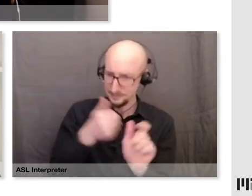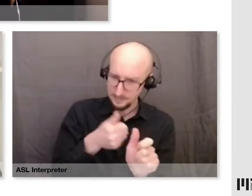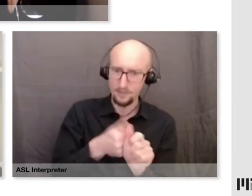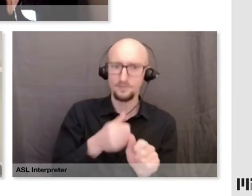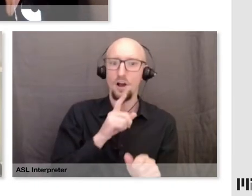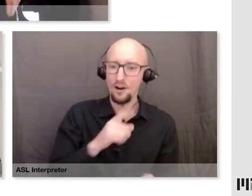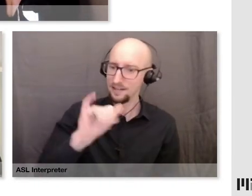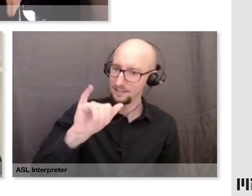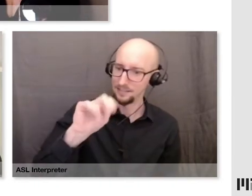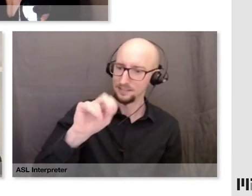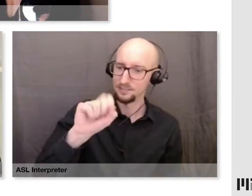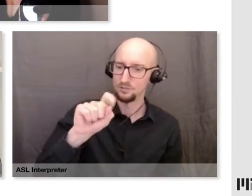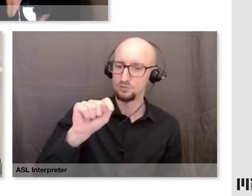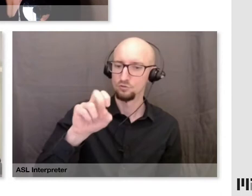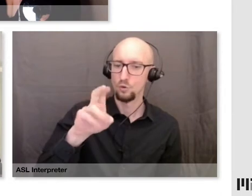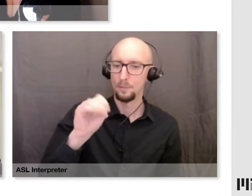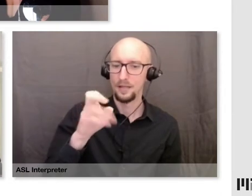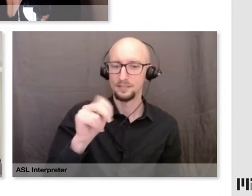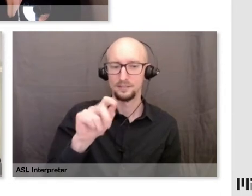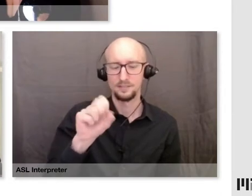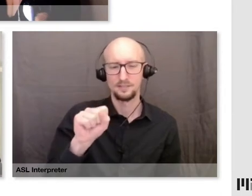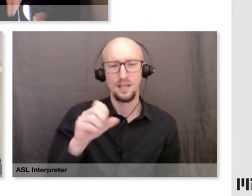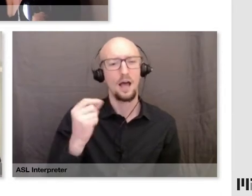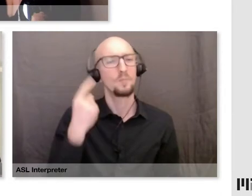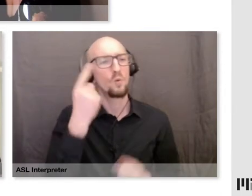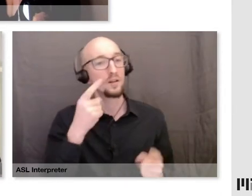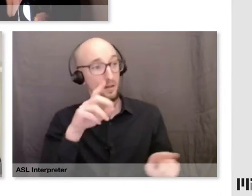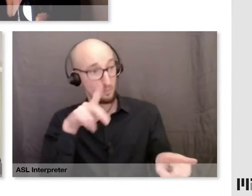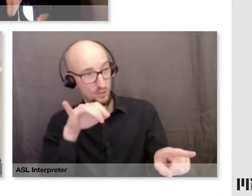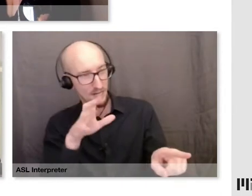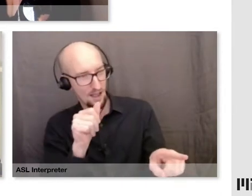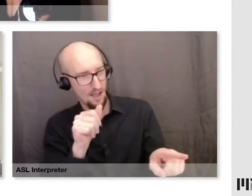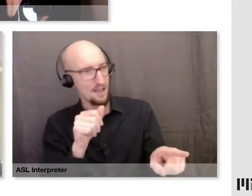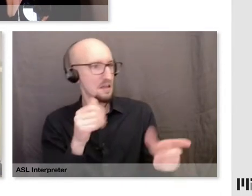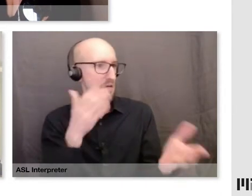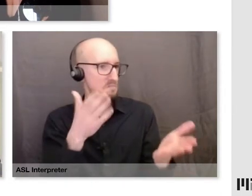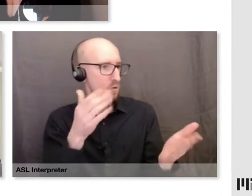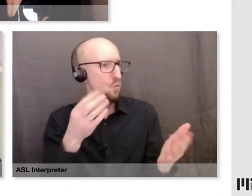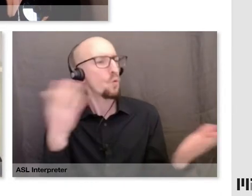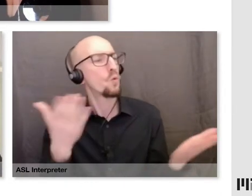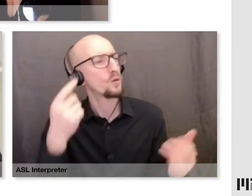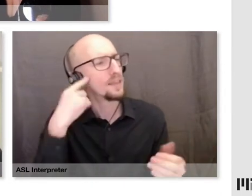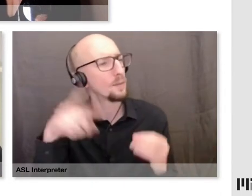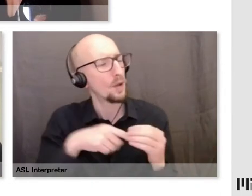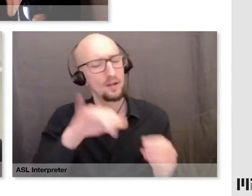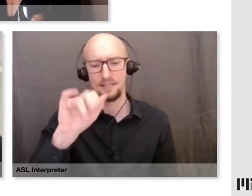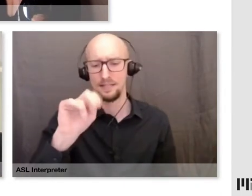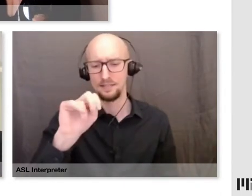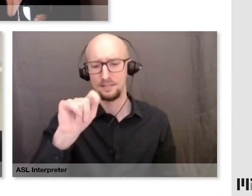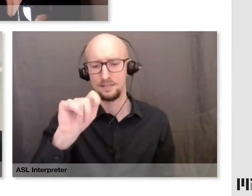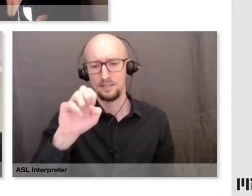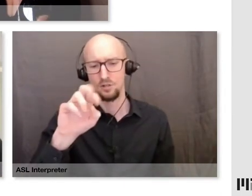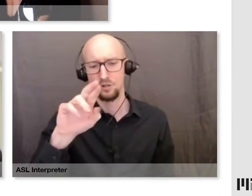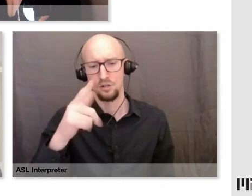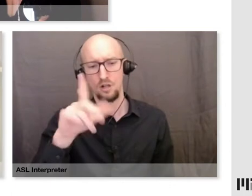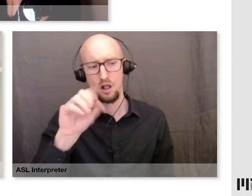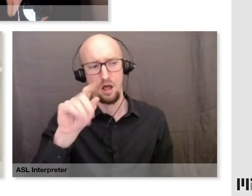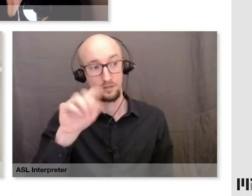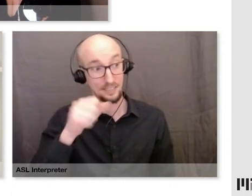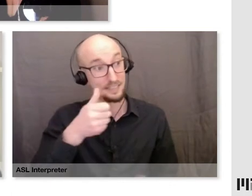whether you thought of interglots, about which you can say more, whether you thought of interglots as themselves kinds of instruments.